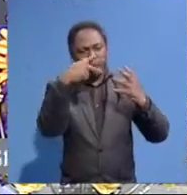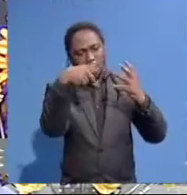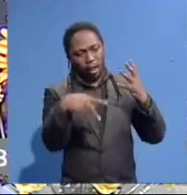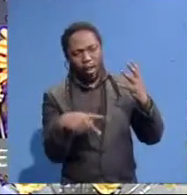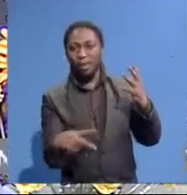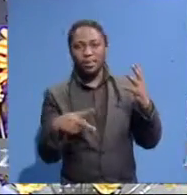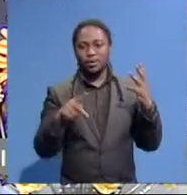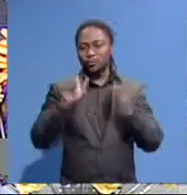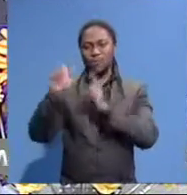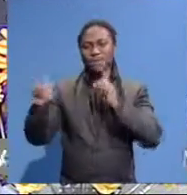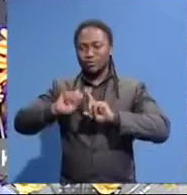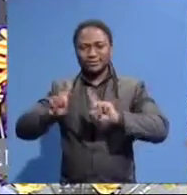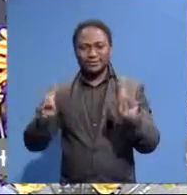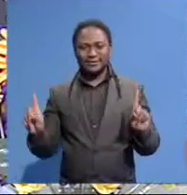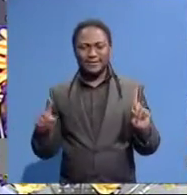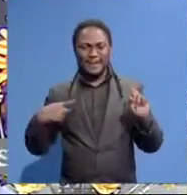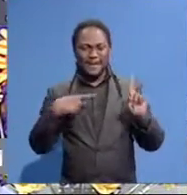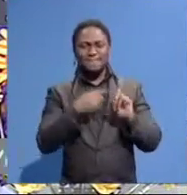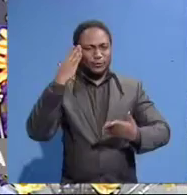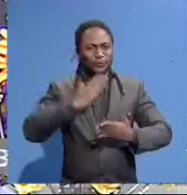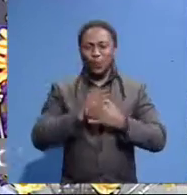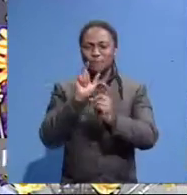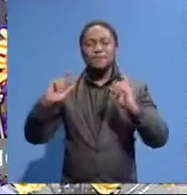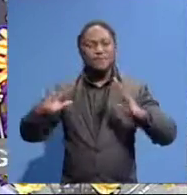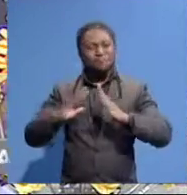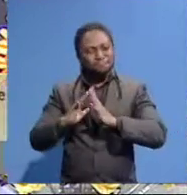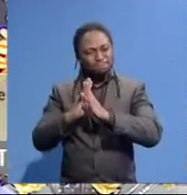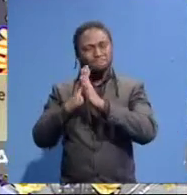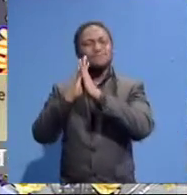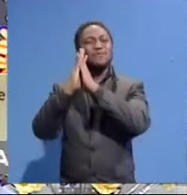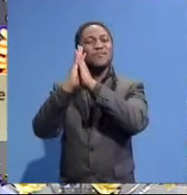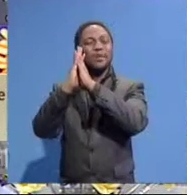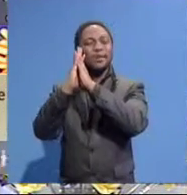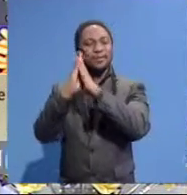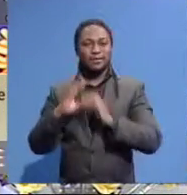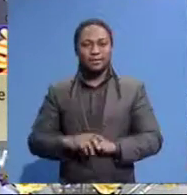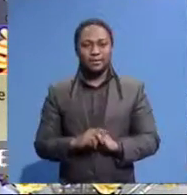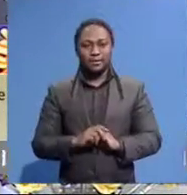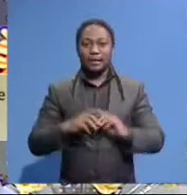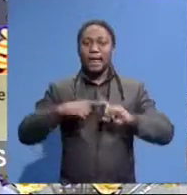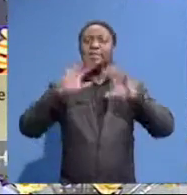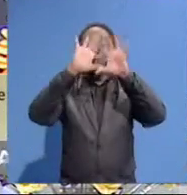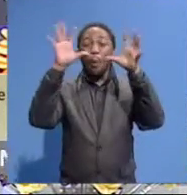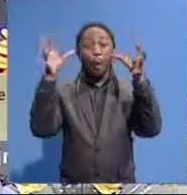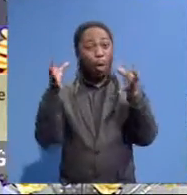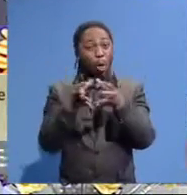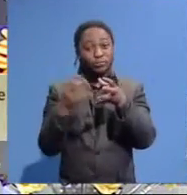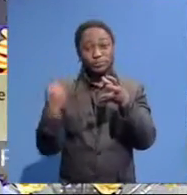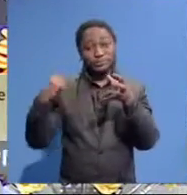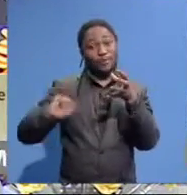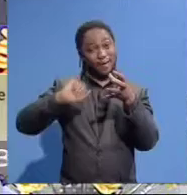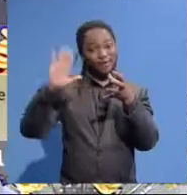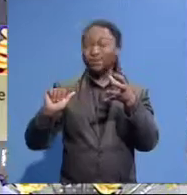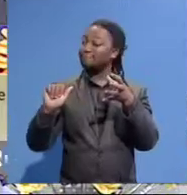And he was a unifier in his way, and he was a global unifier, not just a local one. And I